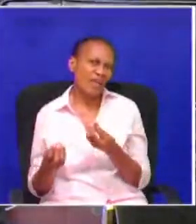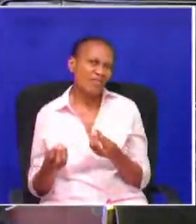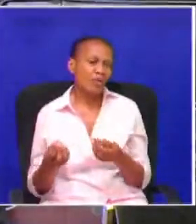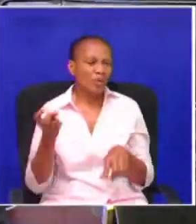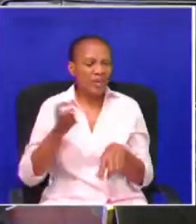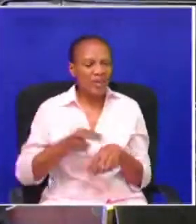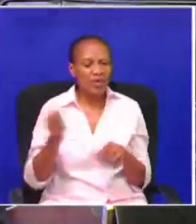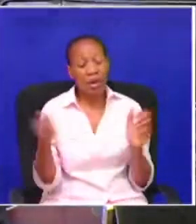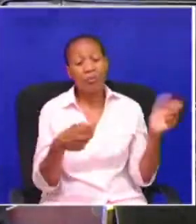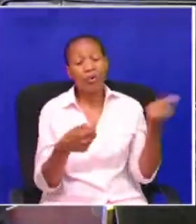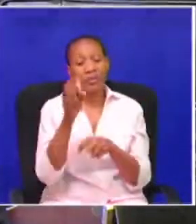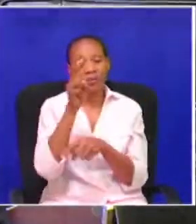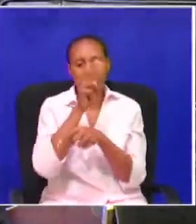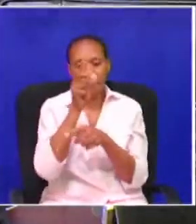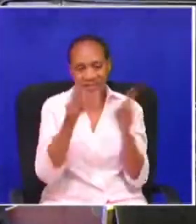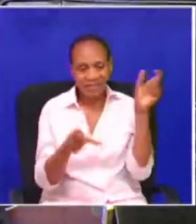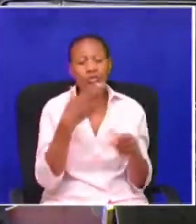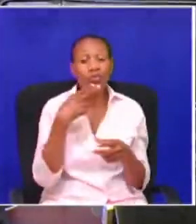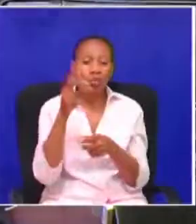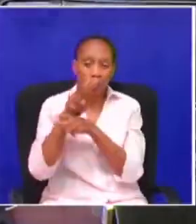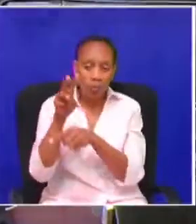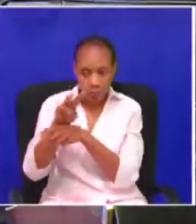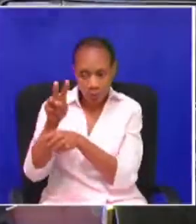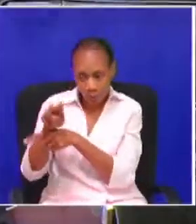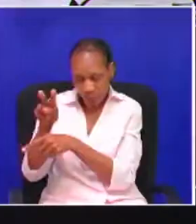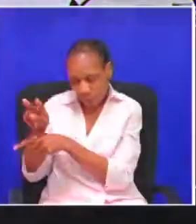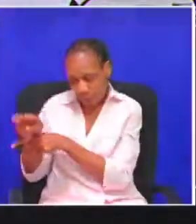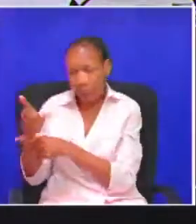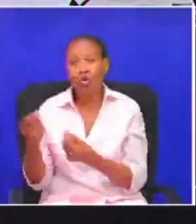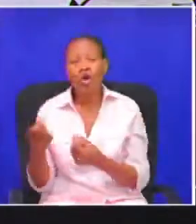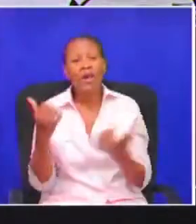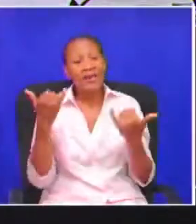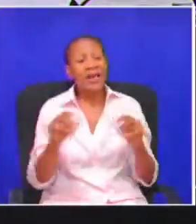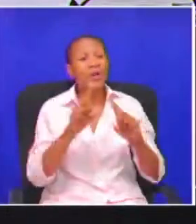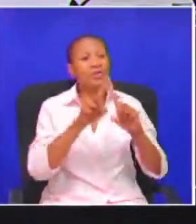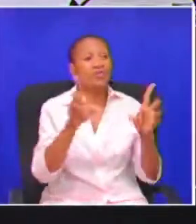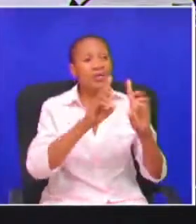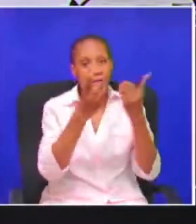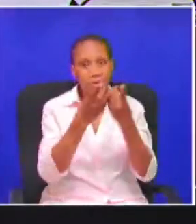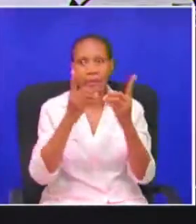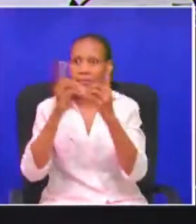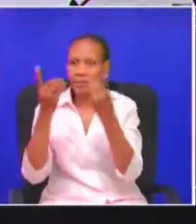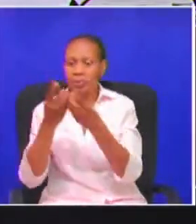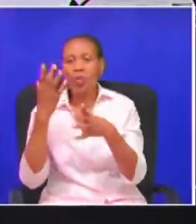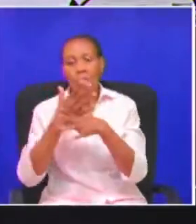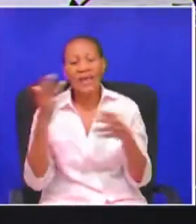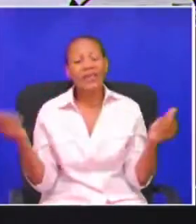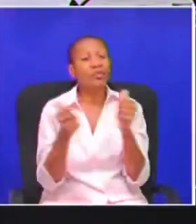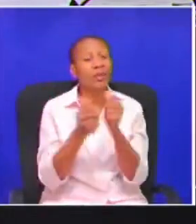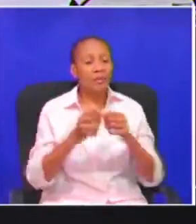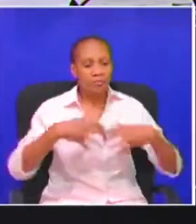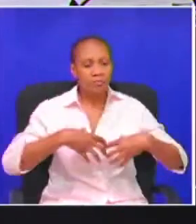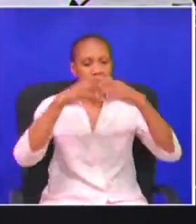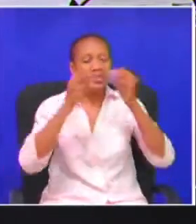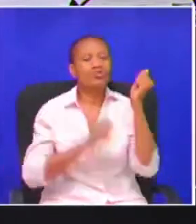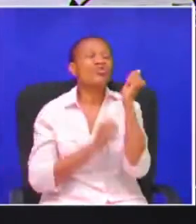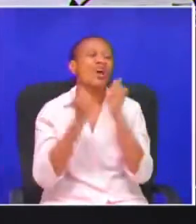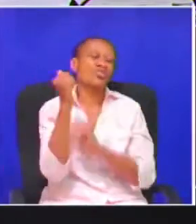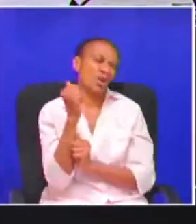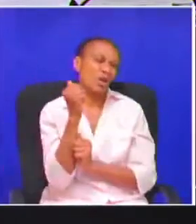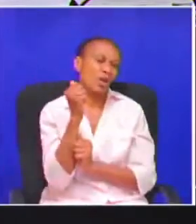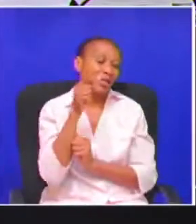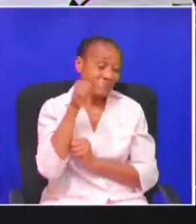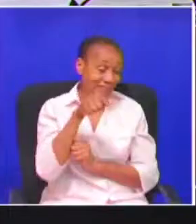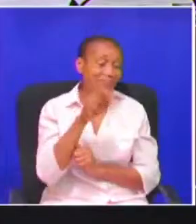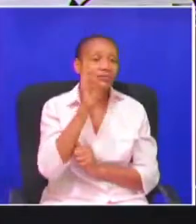and personnel, but there is now an intergovernmental working together structure that is going to enhance